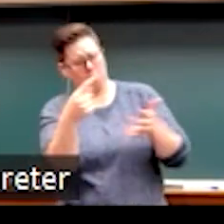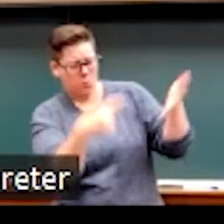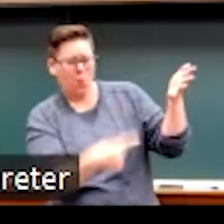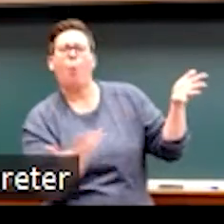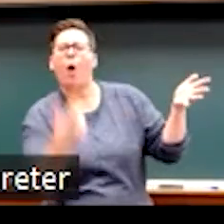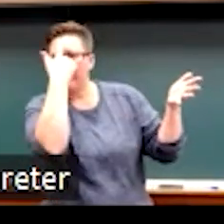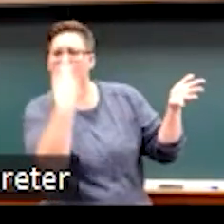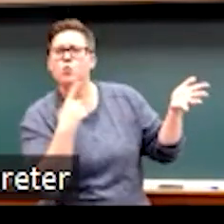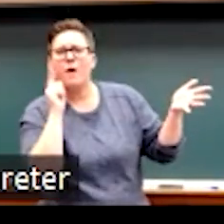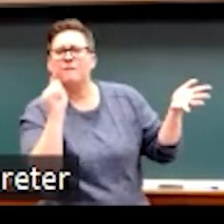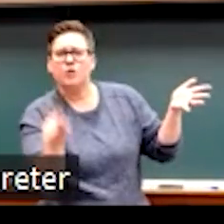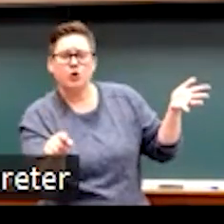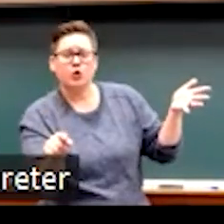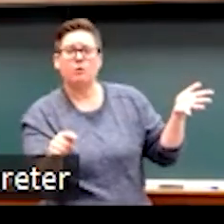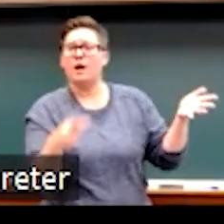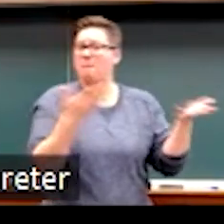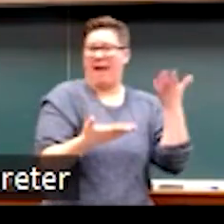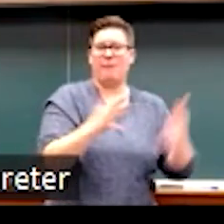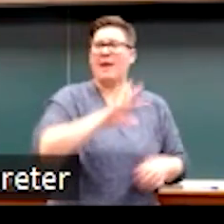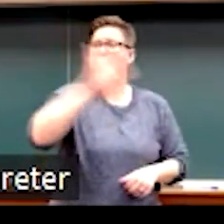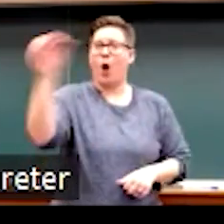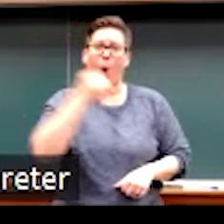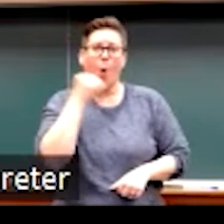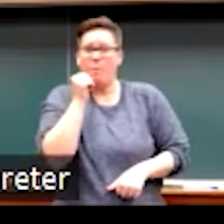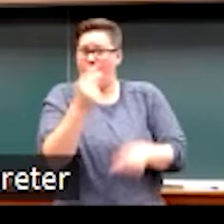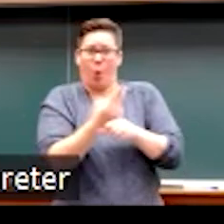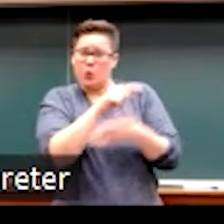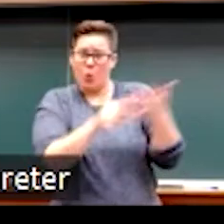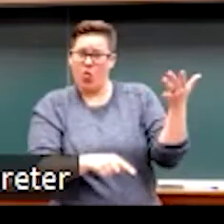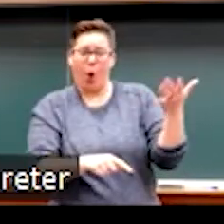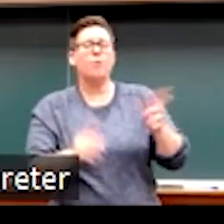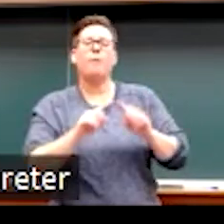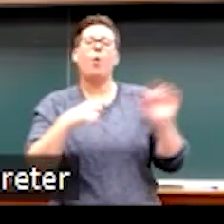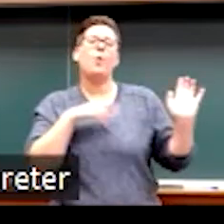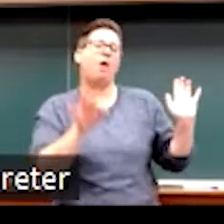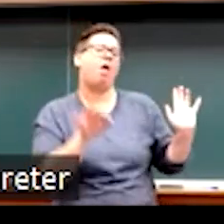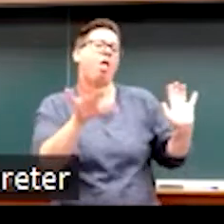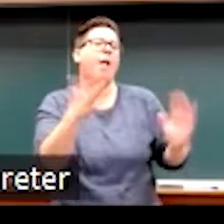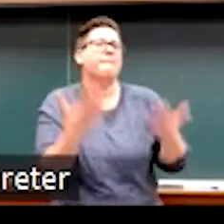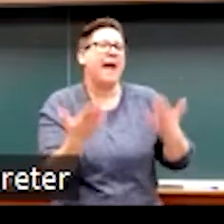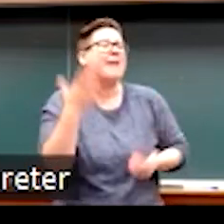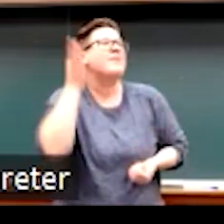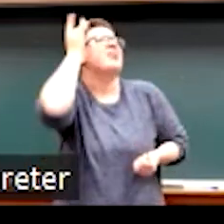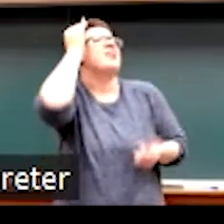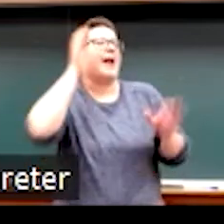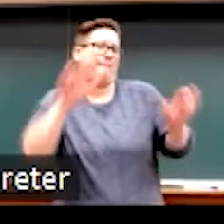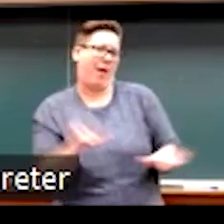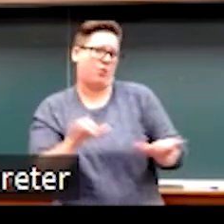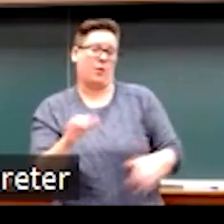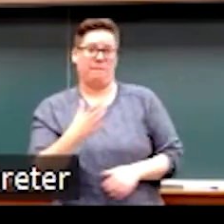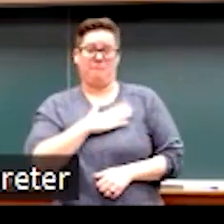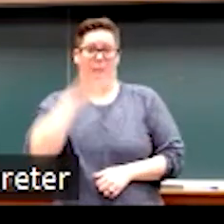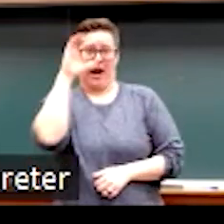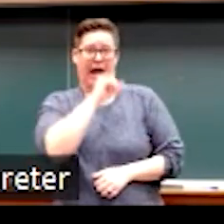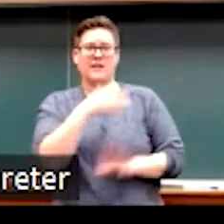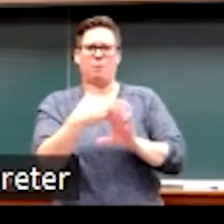work for you. And even if they don't go home and do that day, we've introduced the idea that you might consider doing this. So I'm guessing